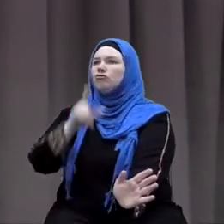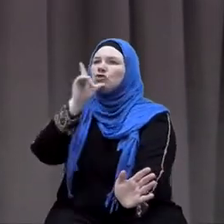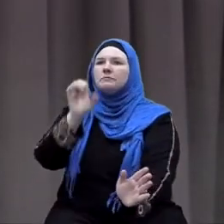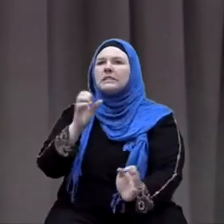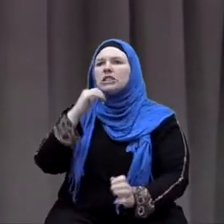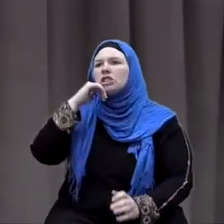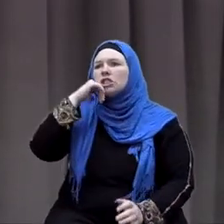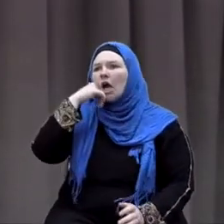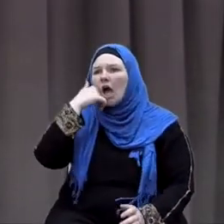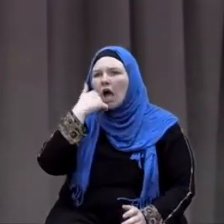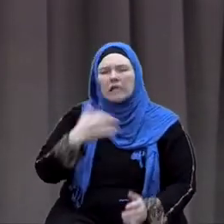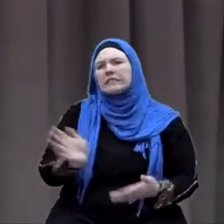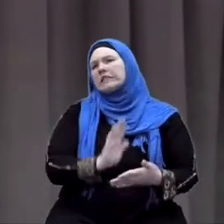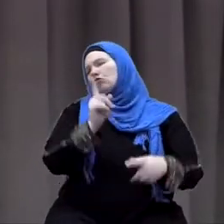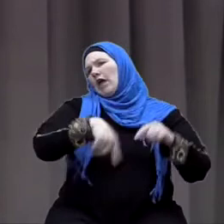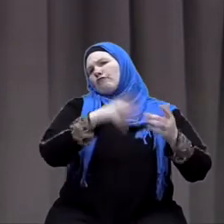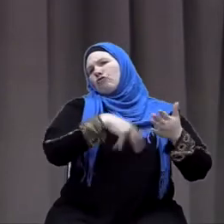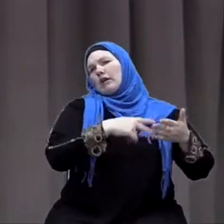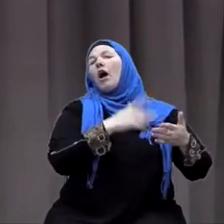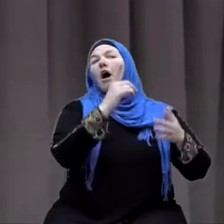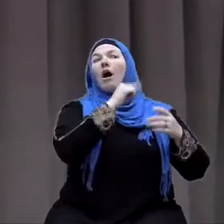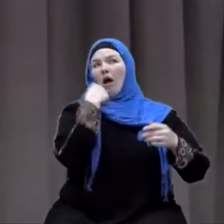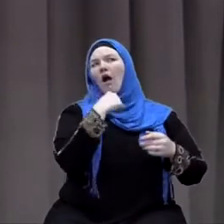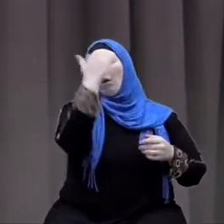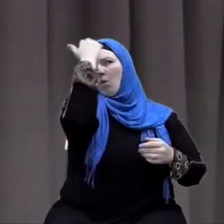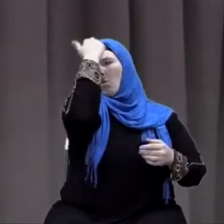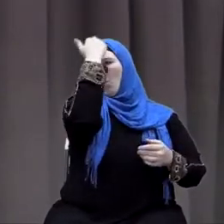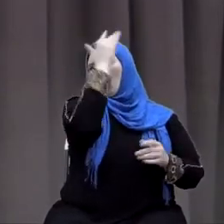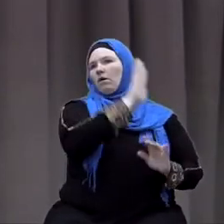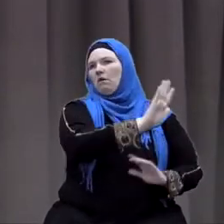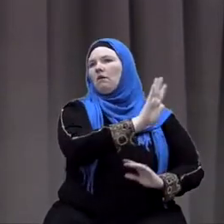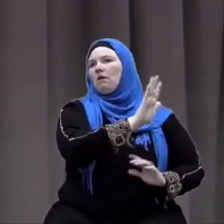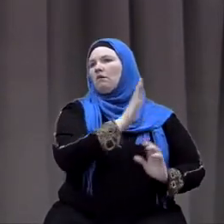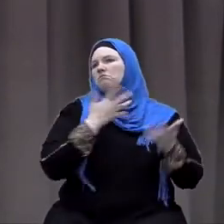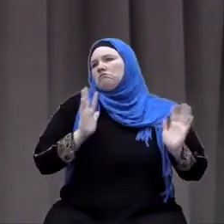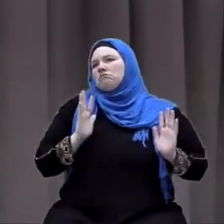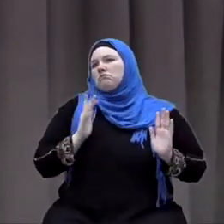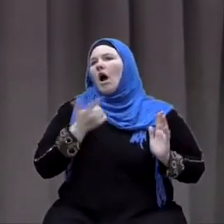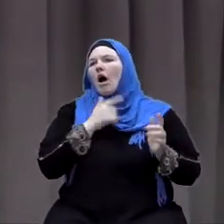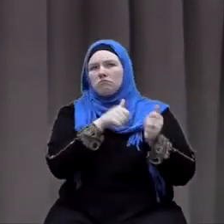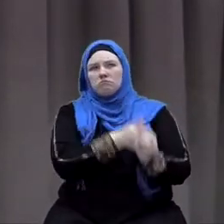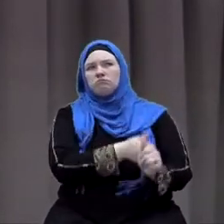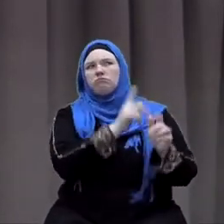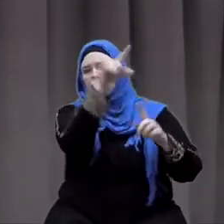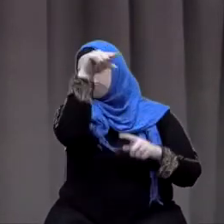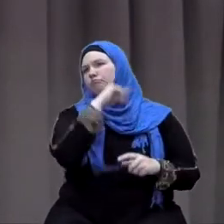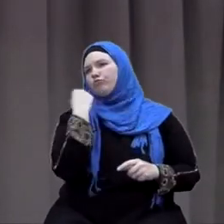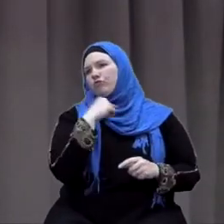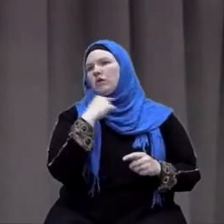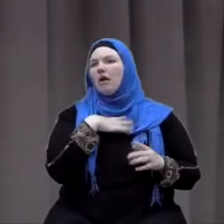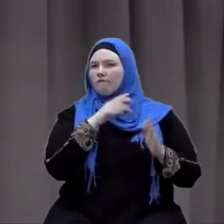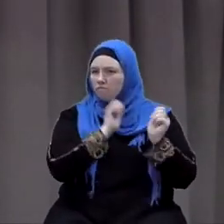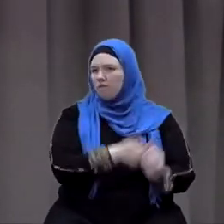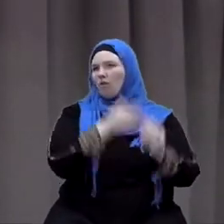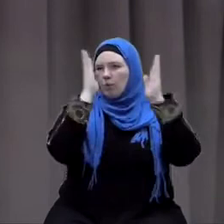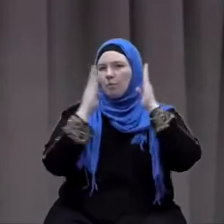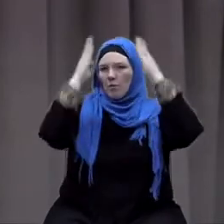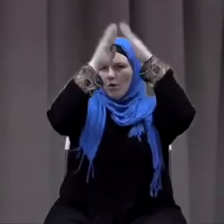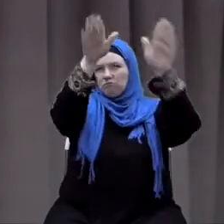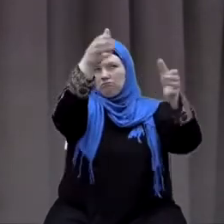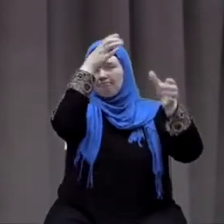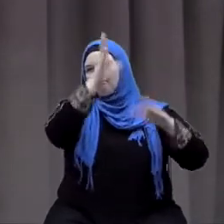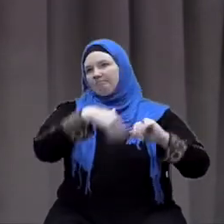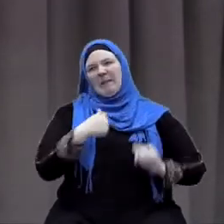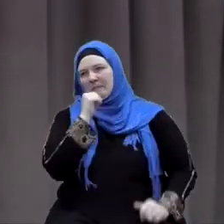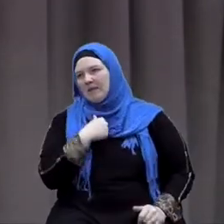to present it to anyone, but pick a good translation. Be cognizant that there are forged